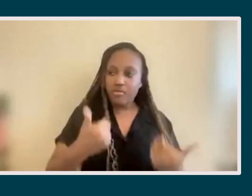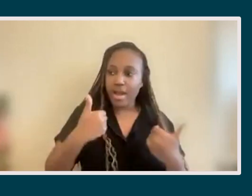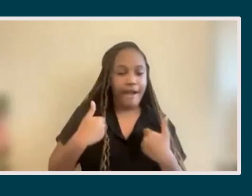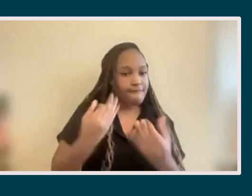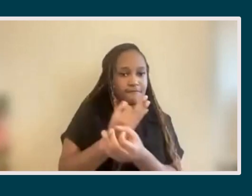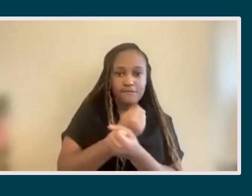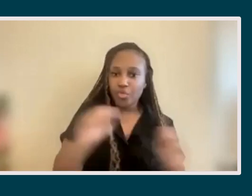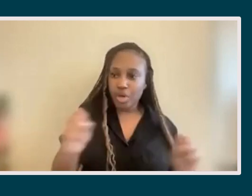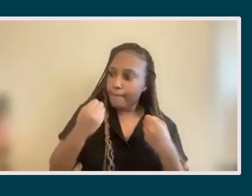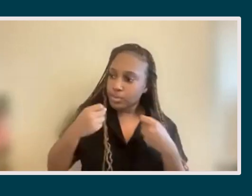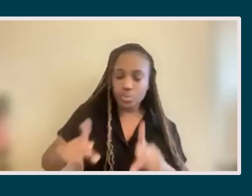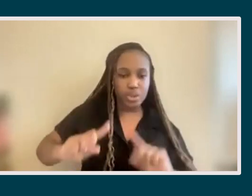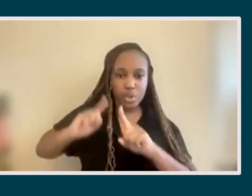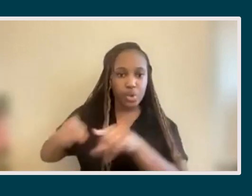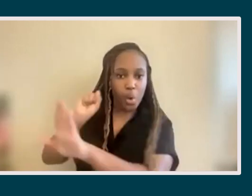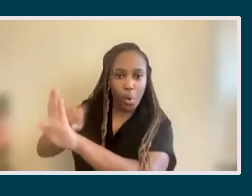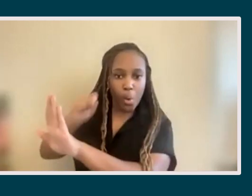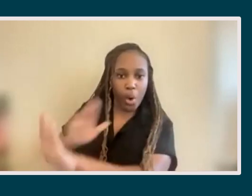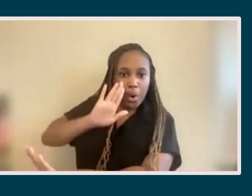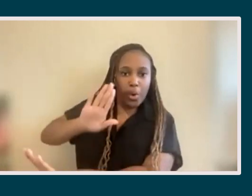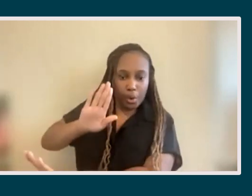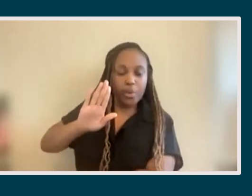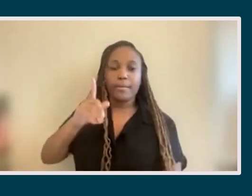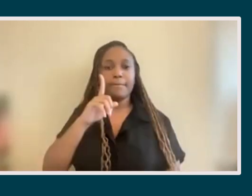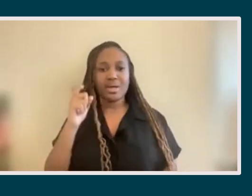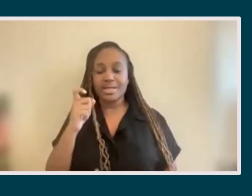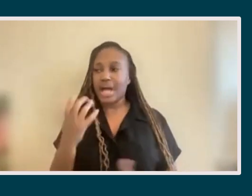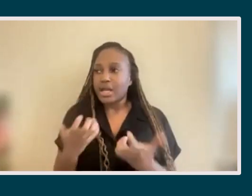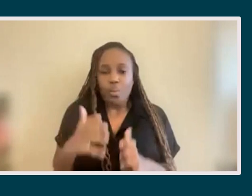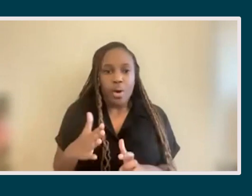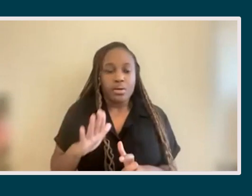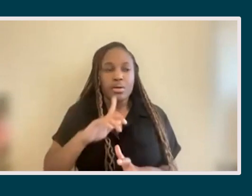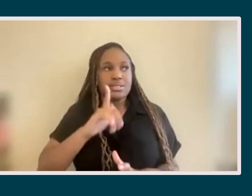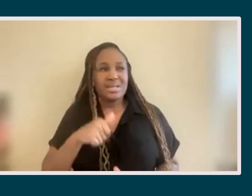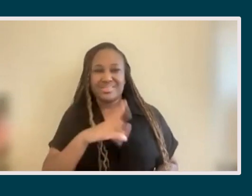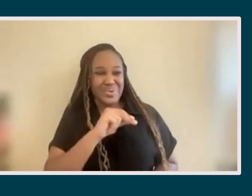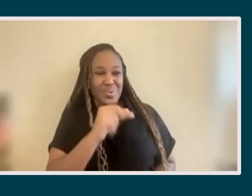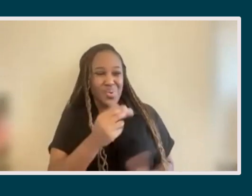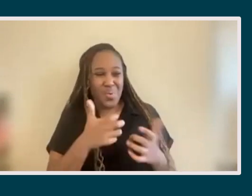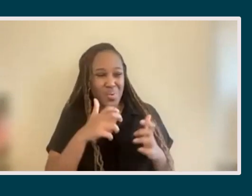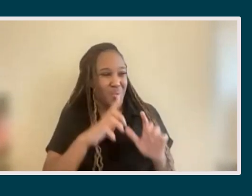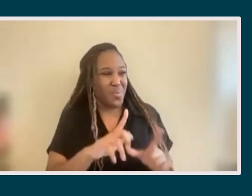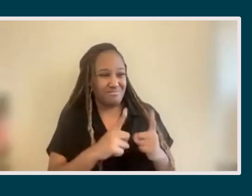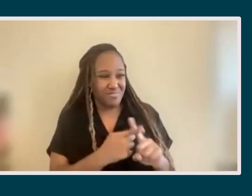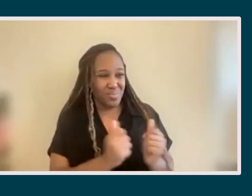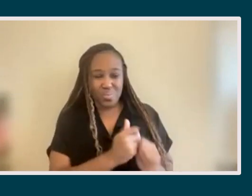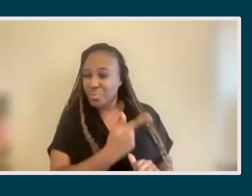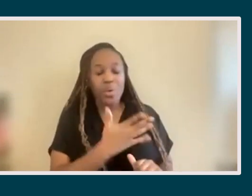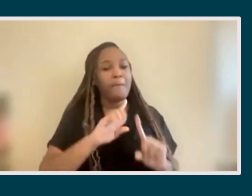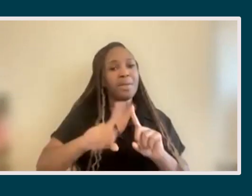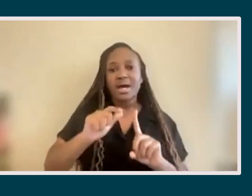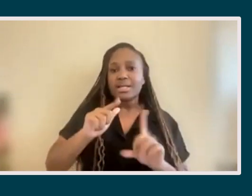being rejected for reaching out, but it's never bothered Barb. And,